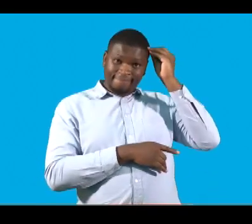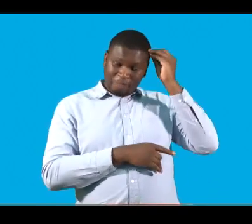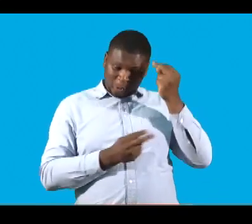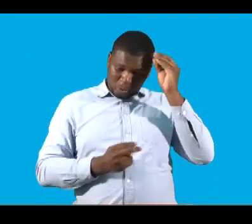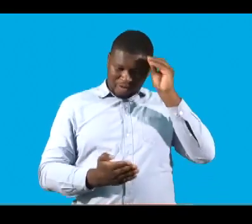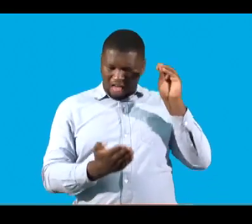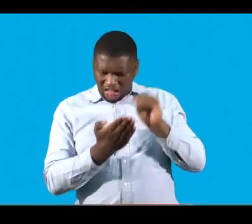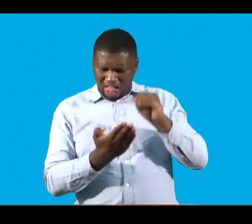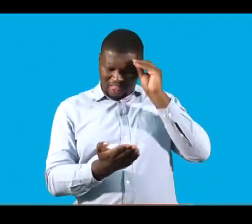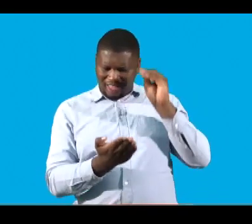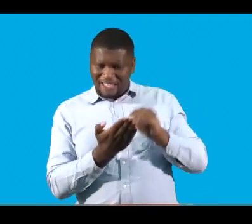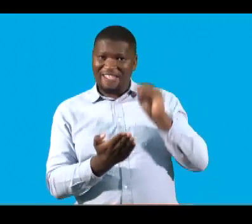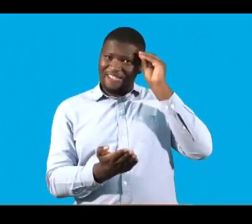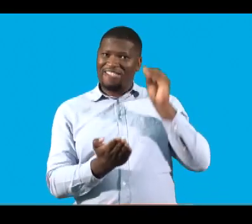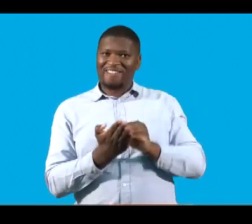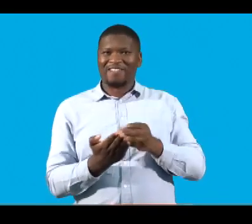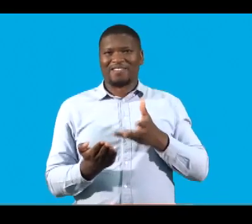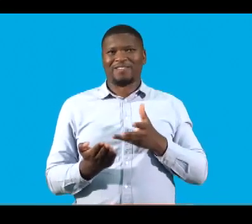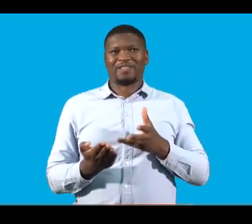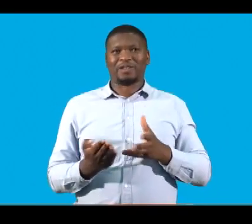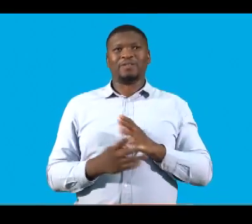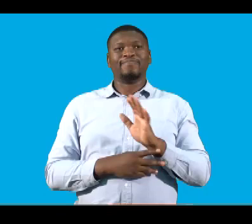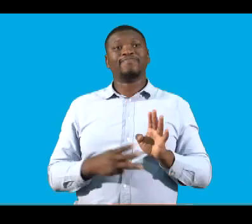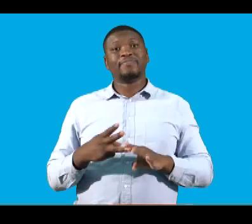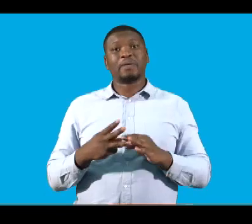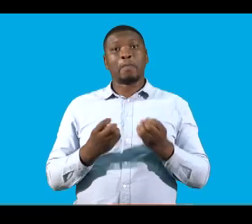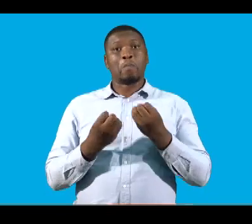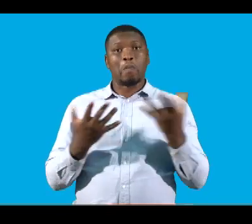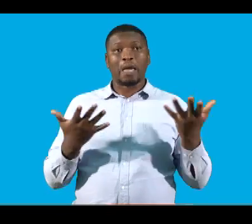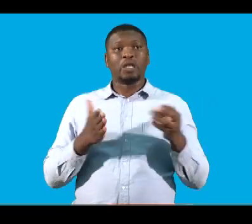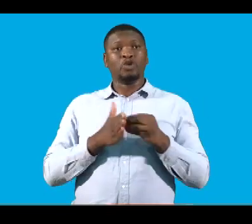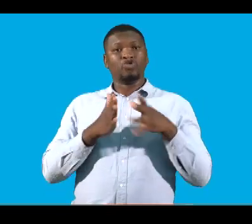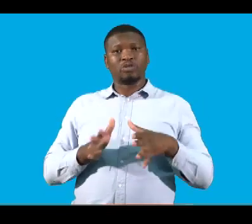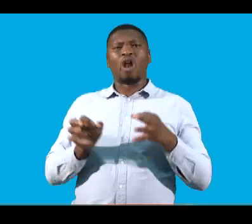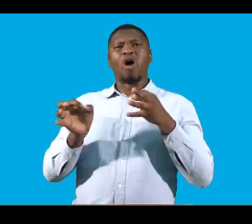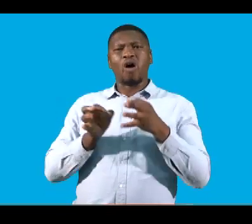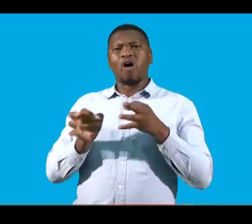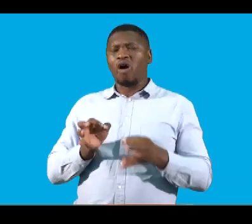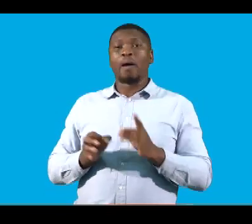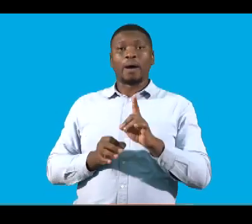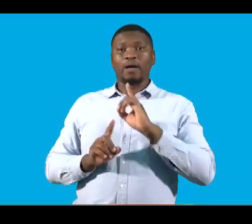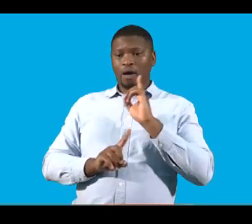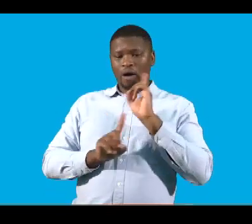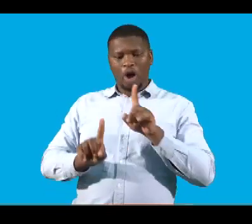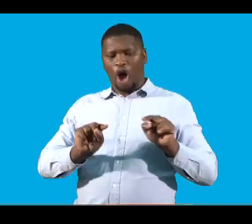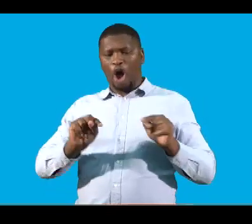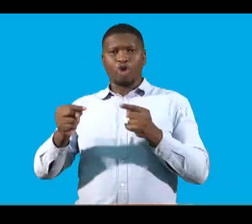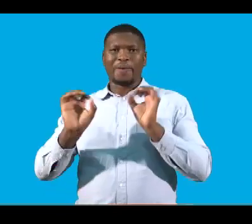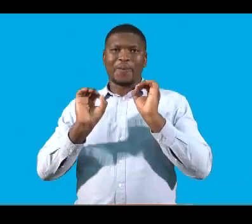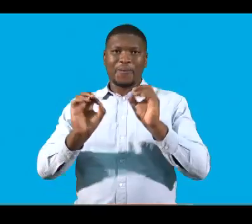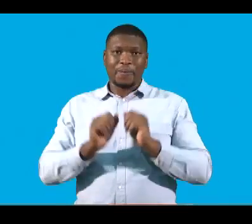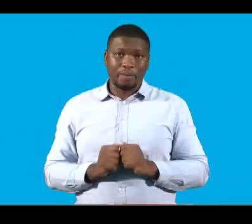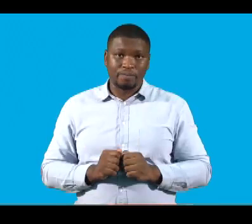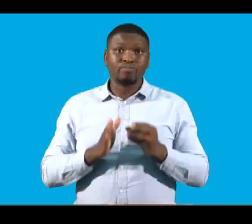squeeze into the current essay topic. Many essays were narrative, so once again, regurgitating plot, and did not formulate